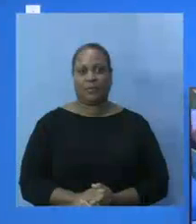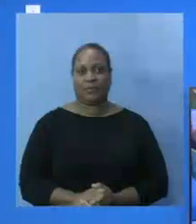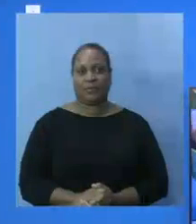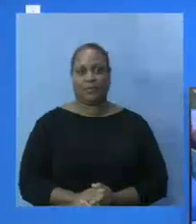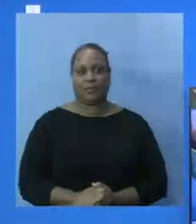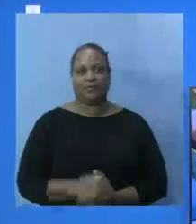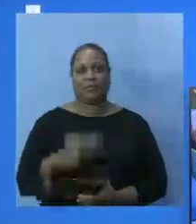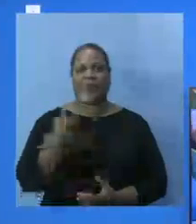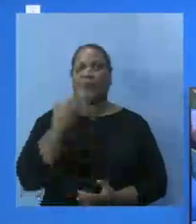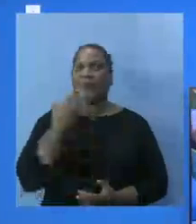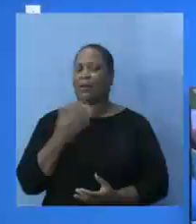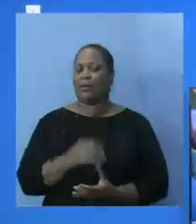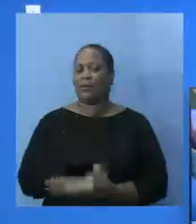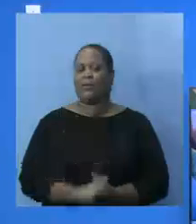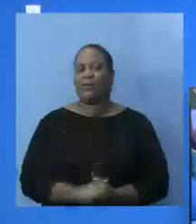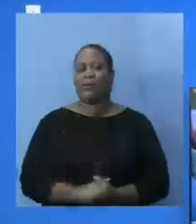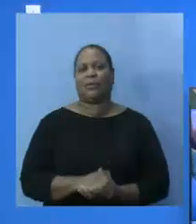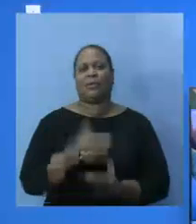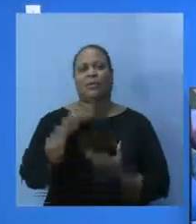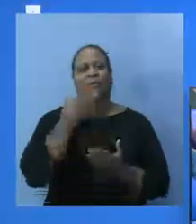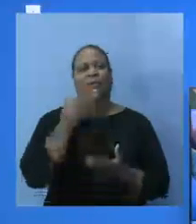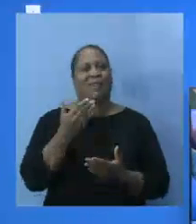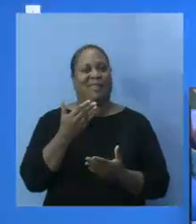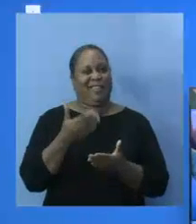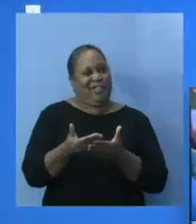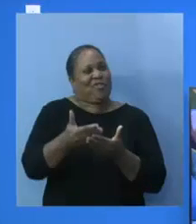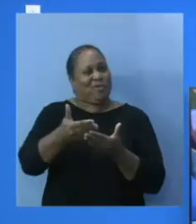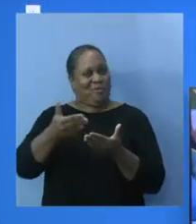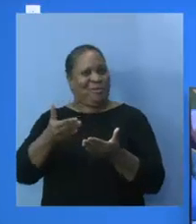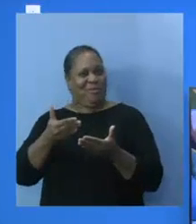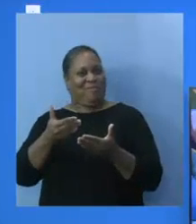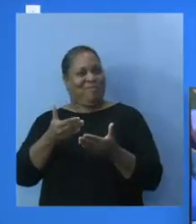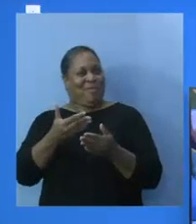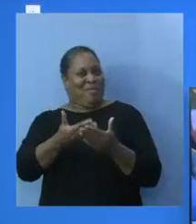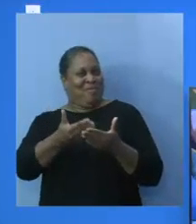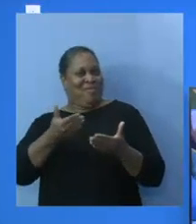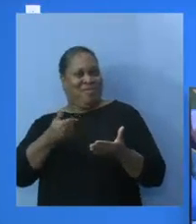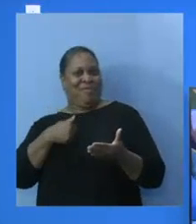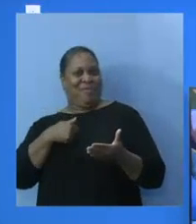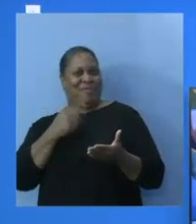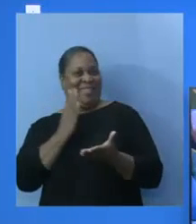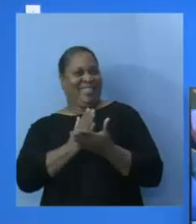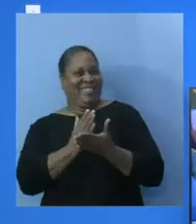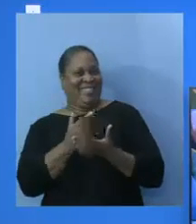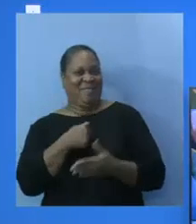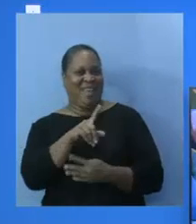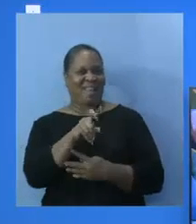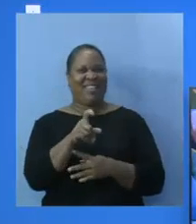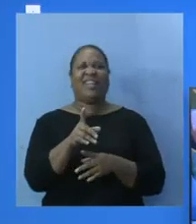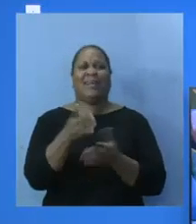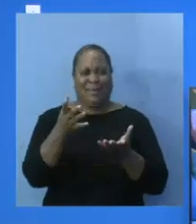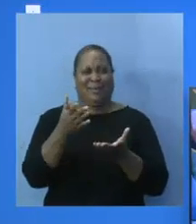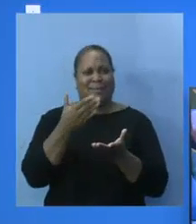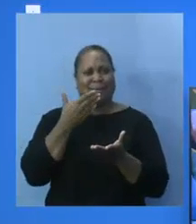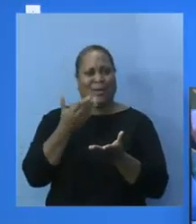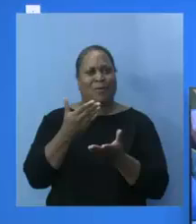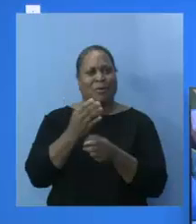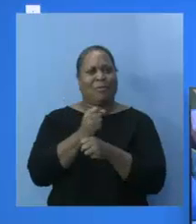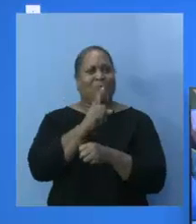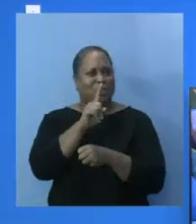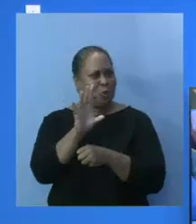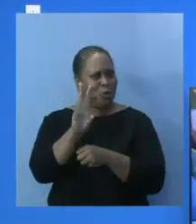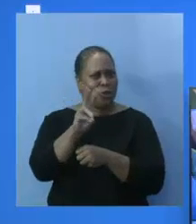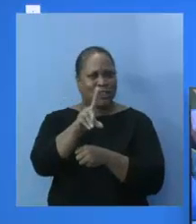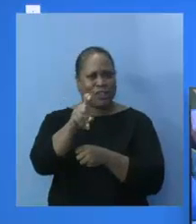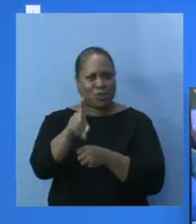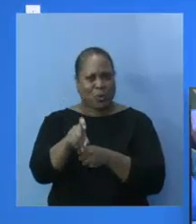Thank you. I think you might have preempted me there a little bit. No problem. I just want I want you to make sure that your 6 questions you're not going to get.